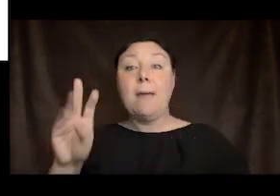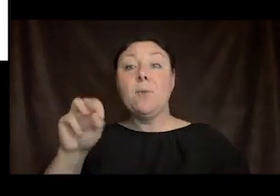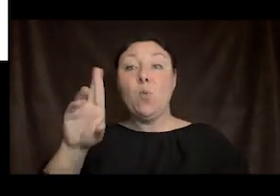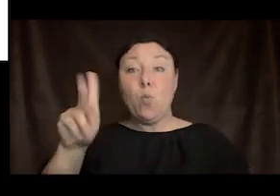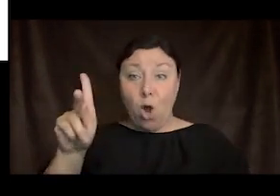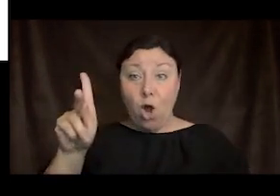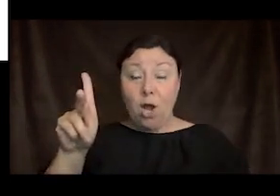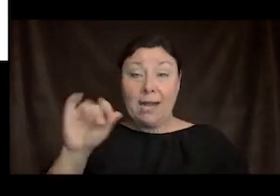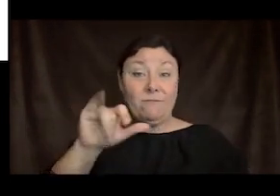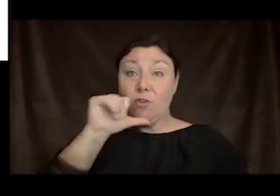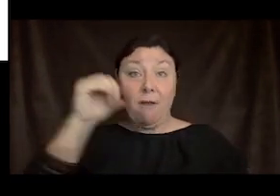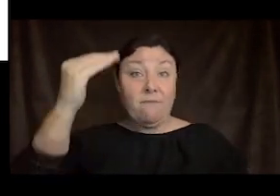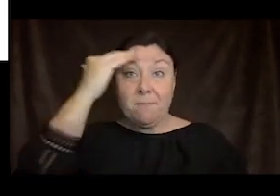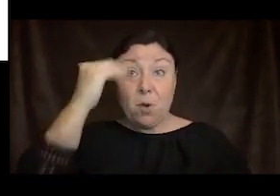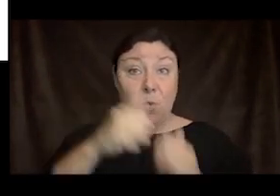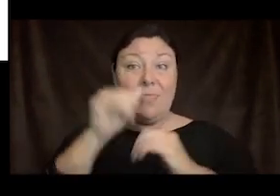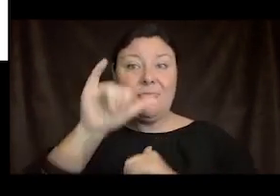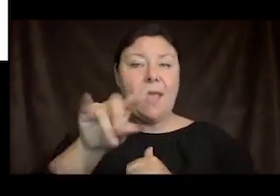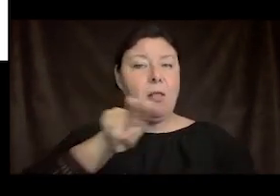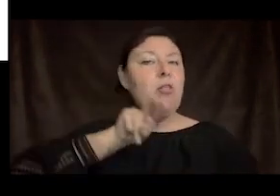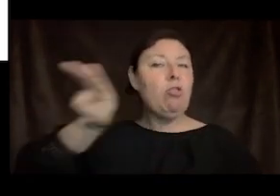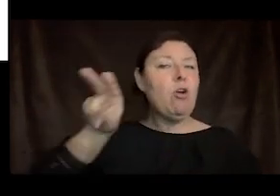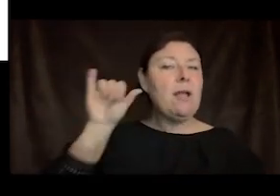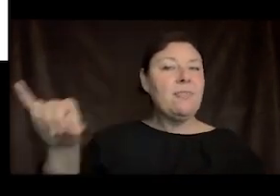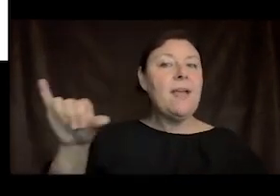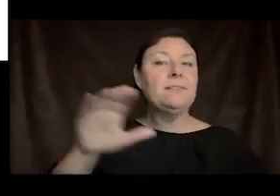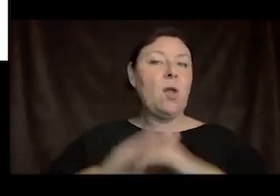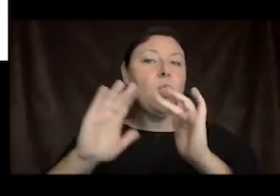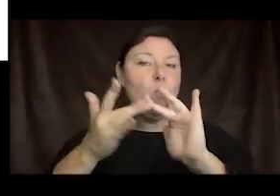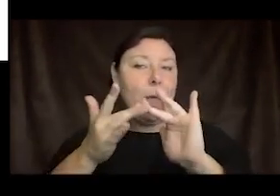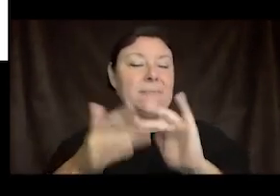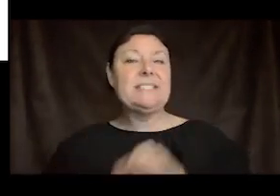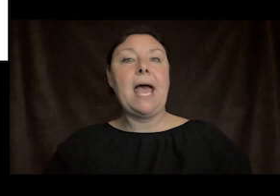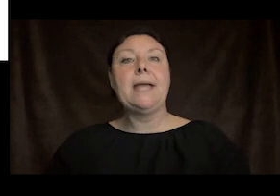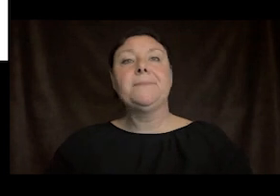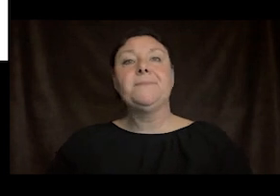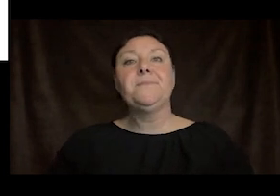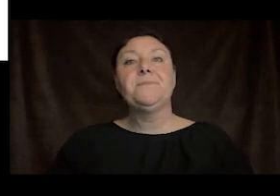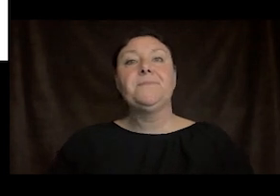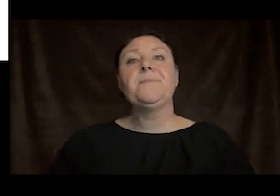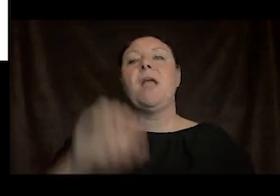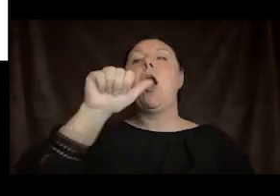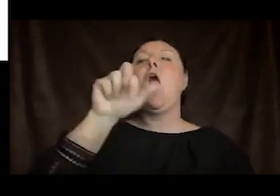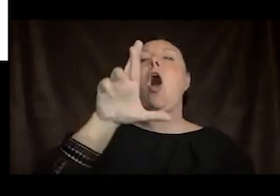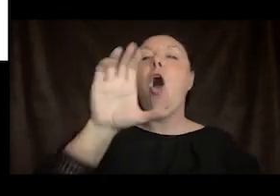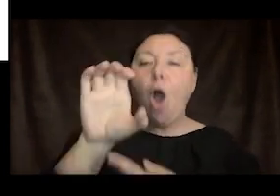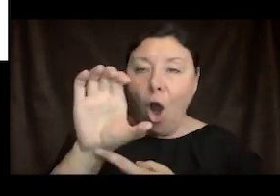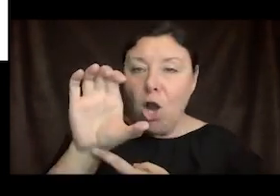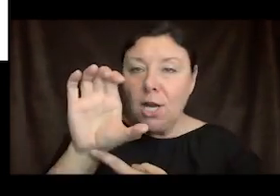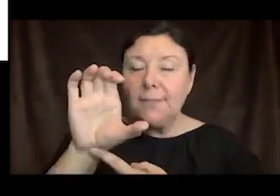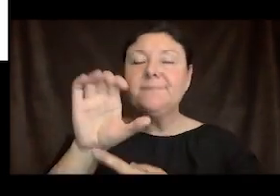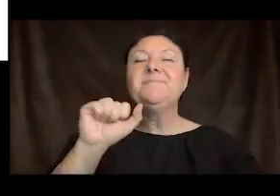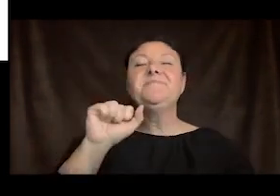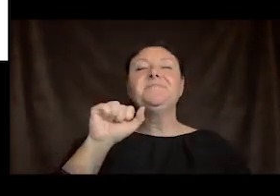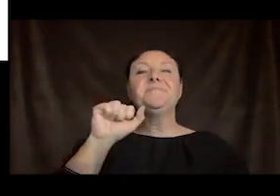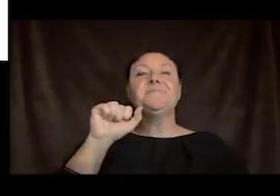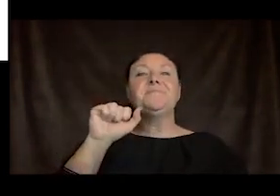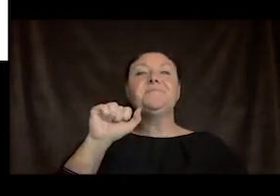Arc. If you're not familiar with that, you might want to take a look at it. It's on the website. But it gives you ways to have